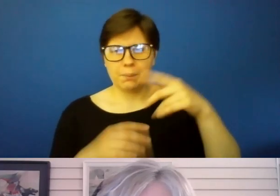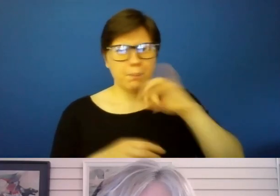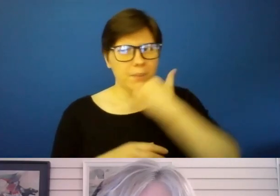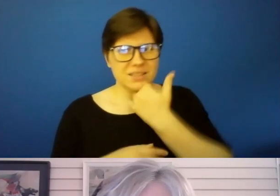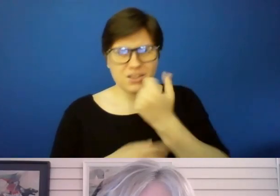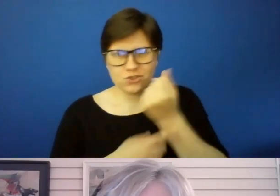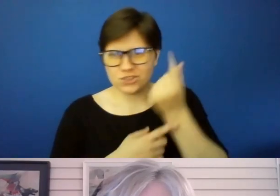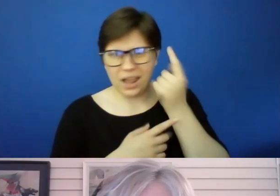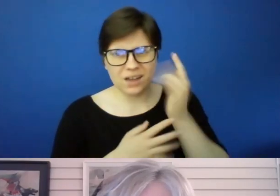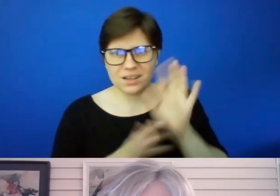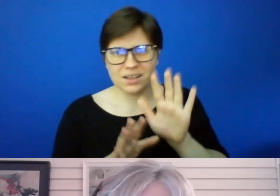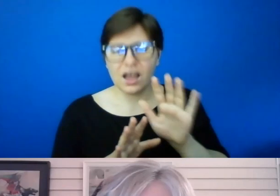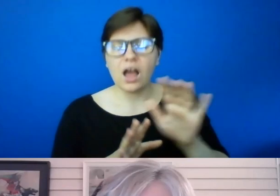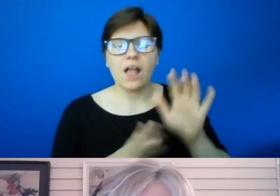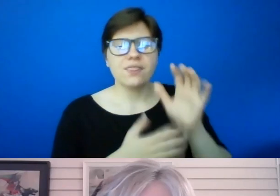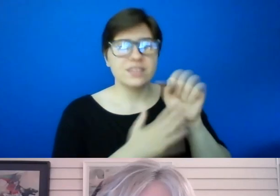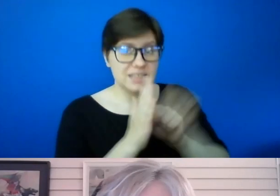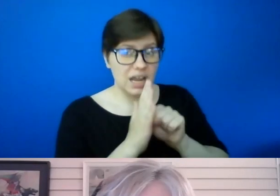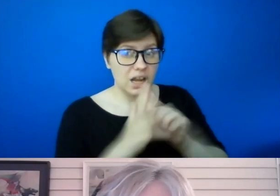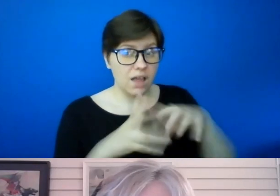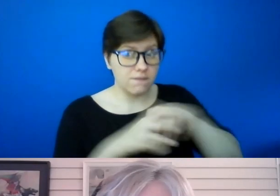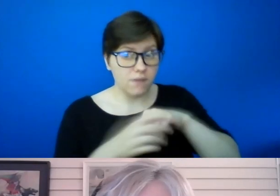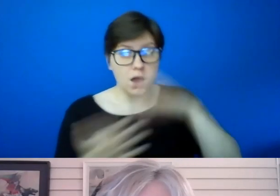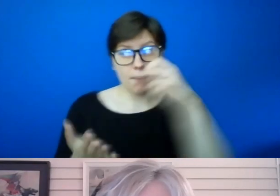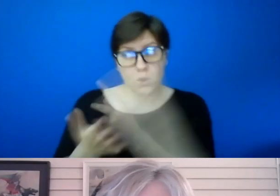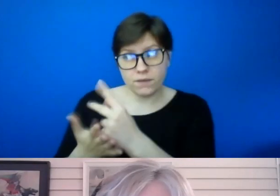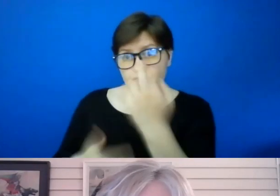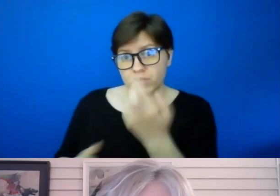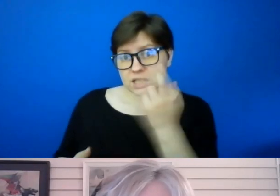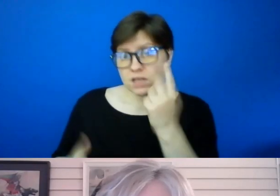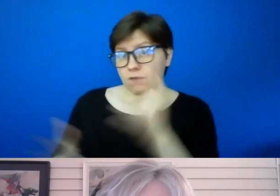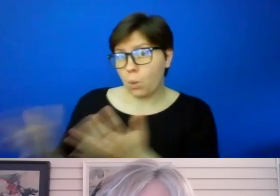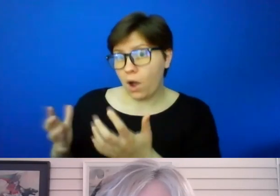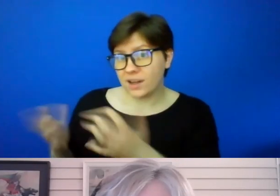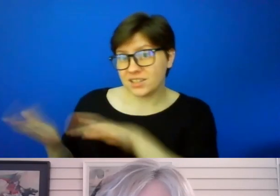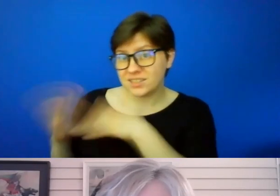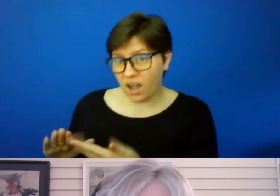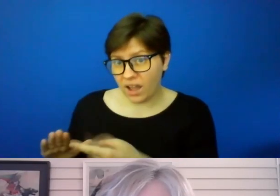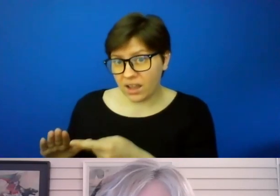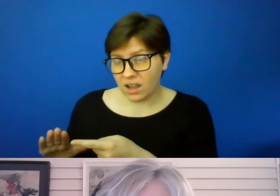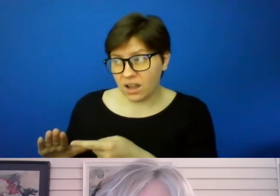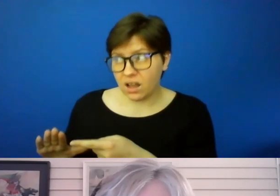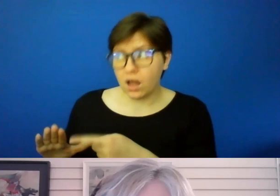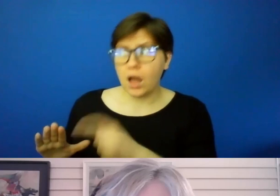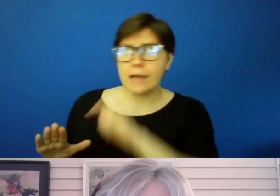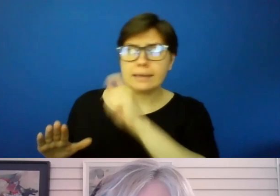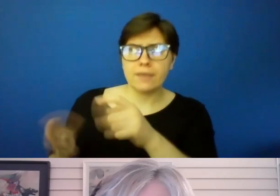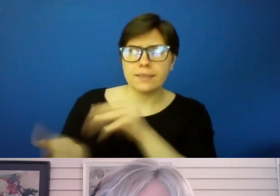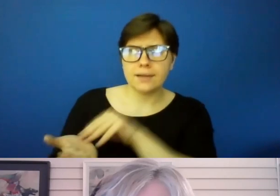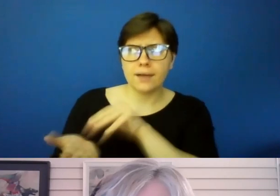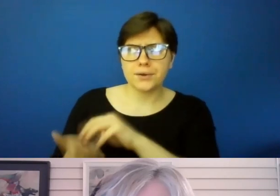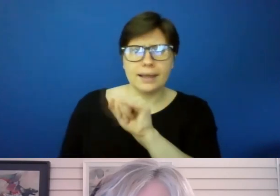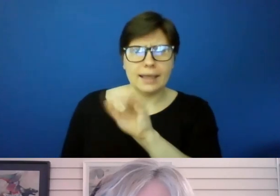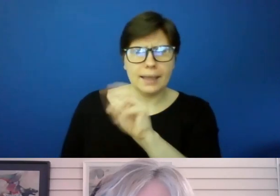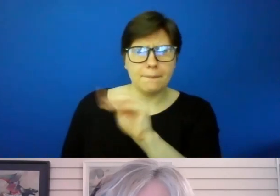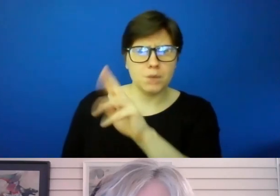approving of the person's reasons for wanting to die and giving the doctor immunity